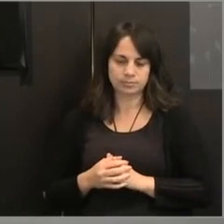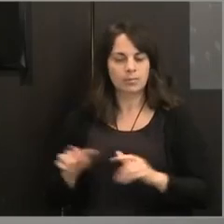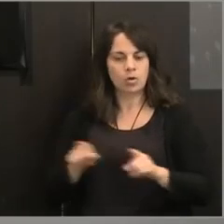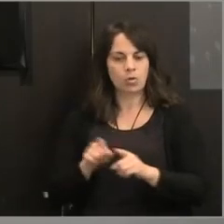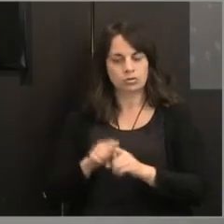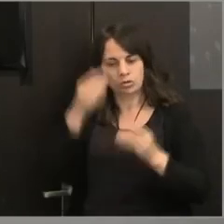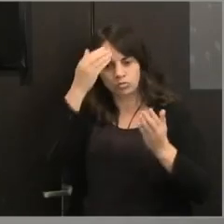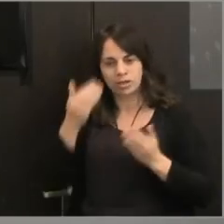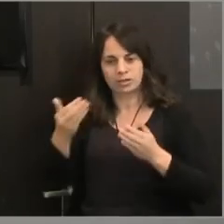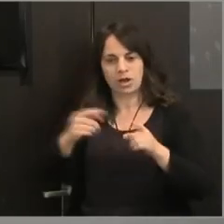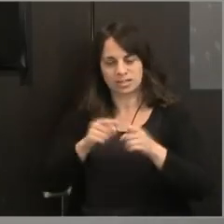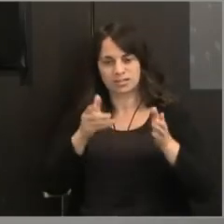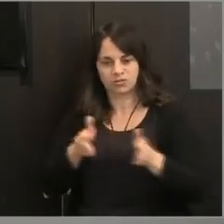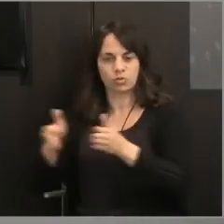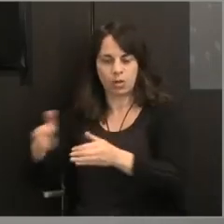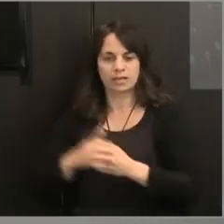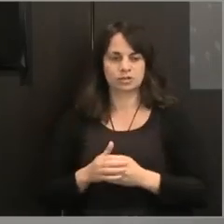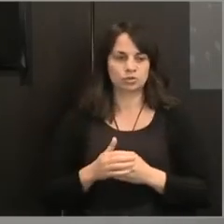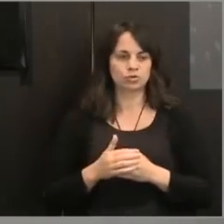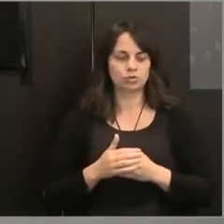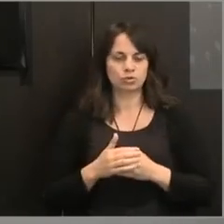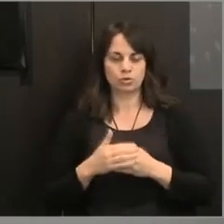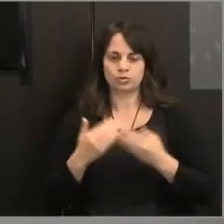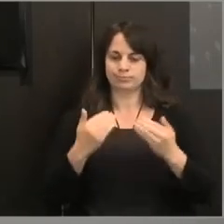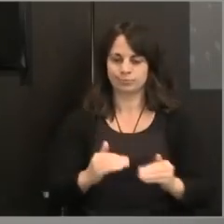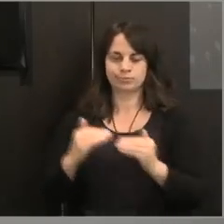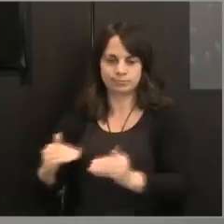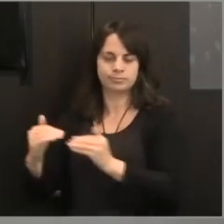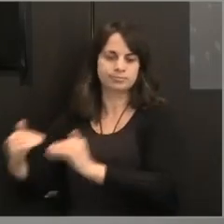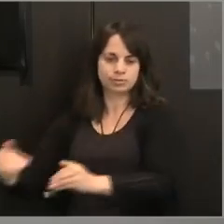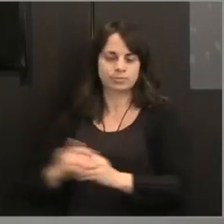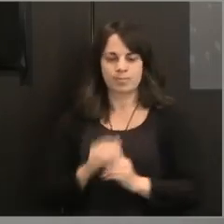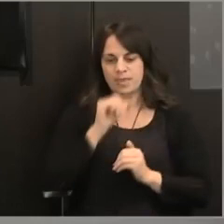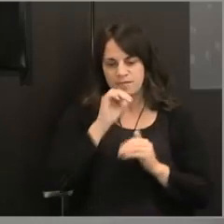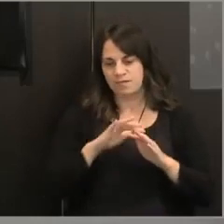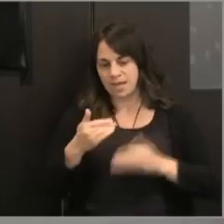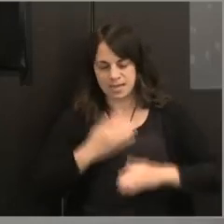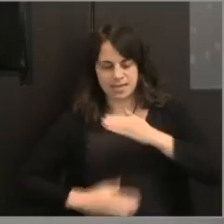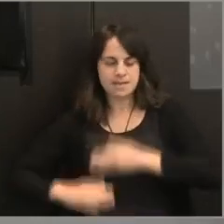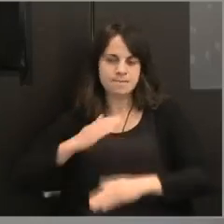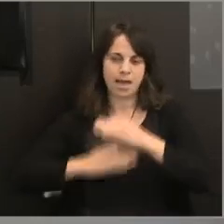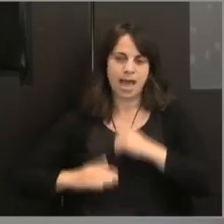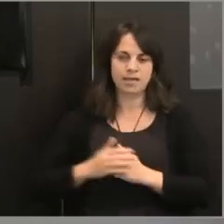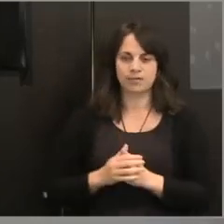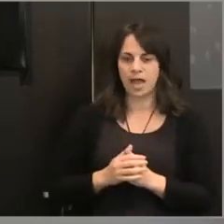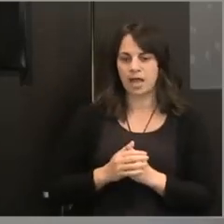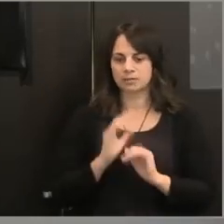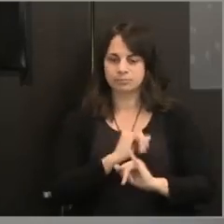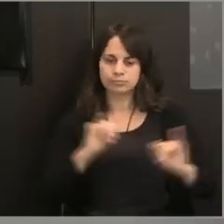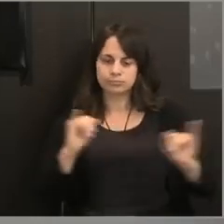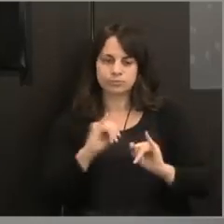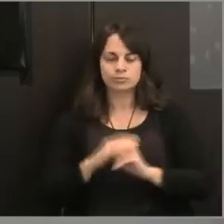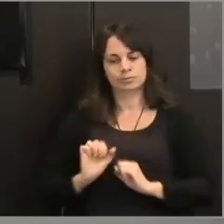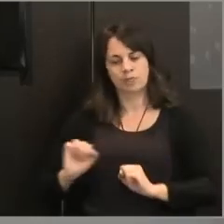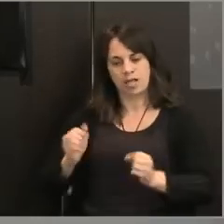recognised the need for sanctions, but stressed the ethical base of any behaviour and sought reconciliation